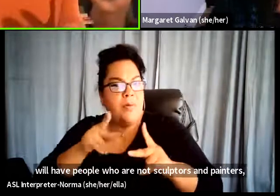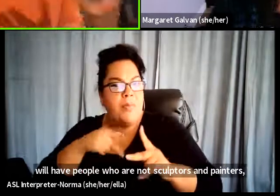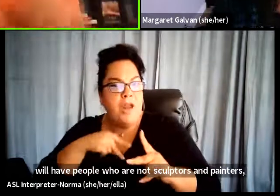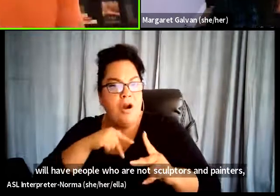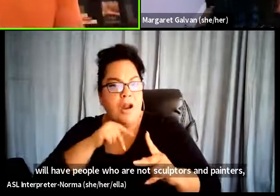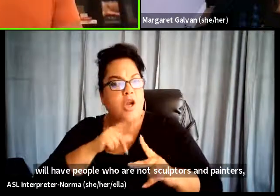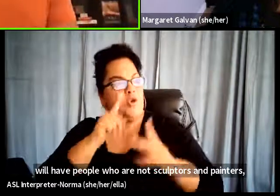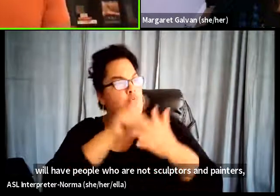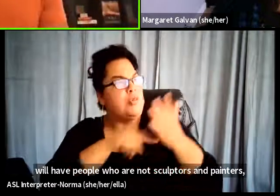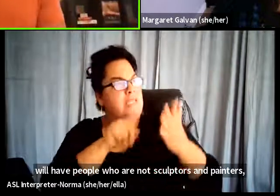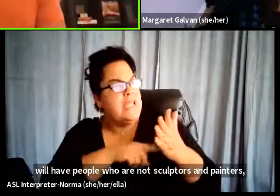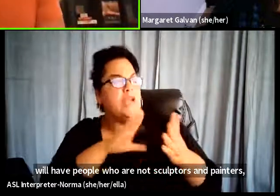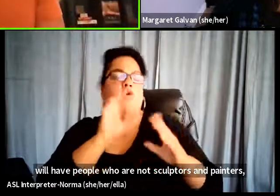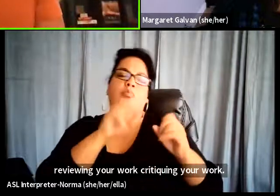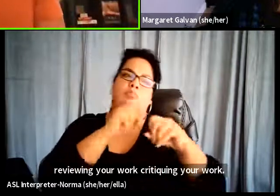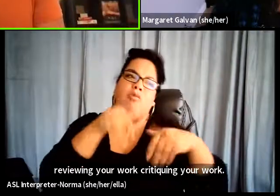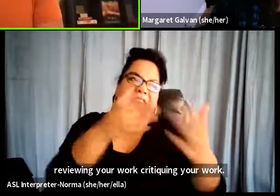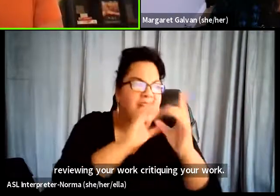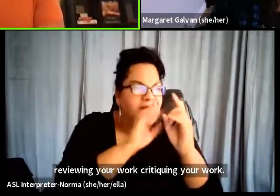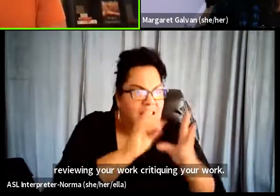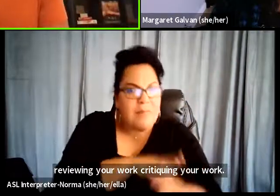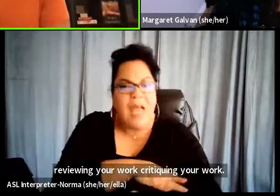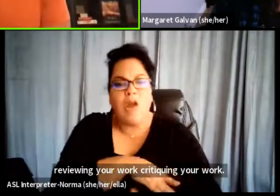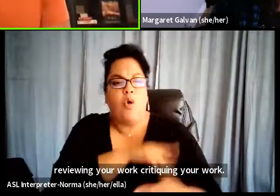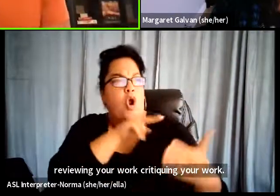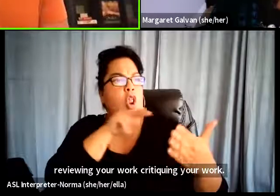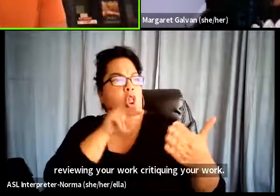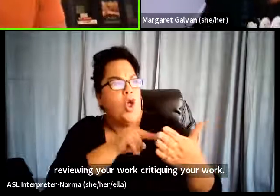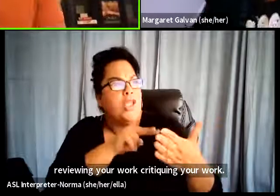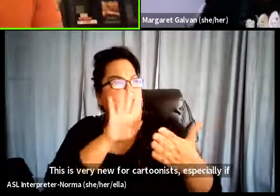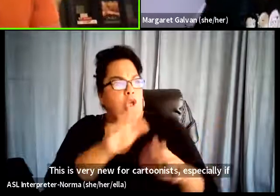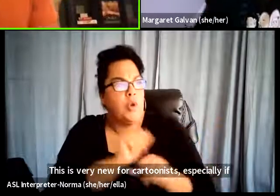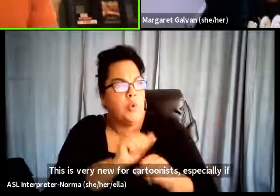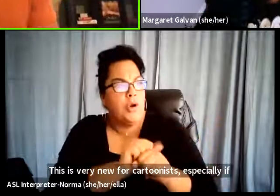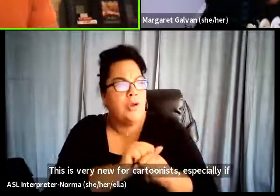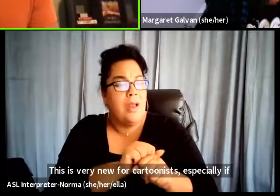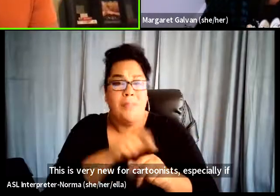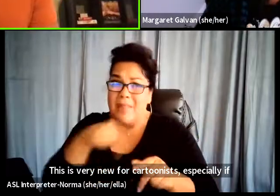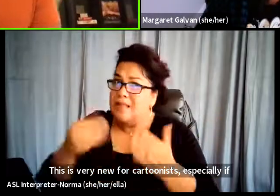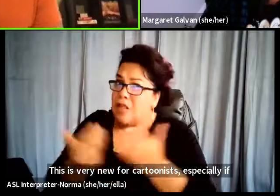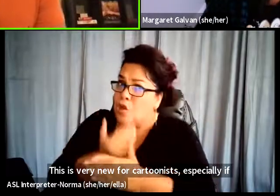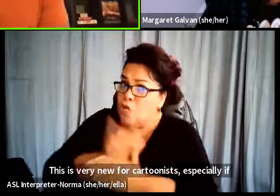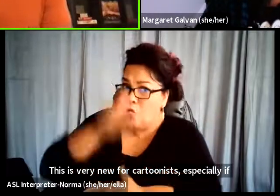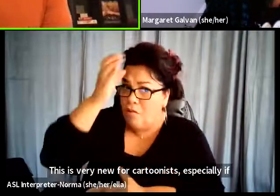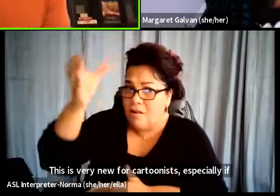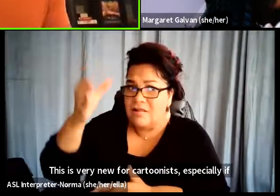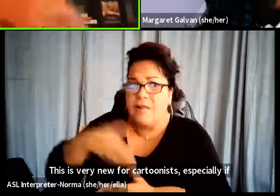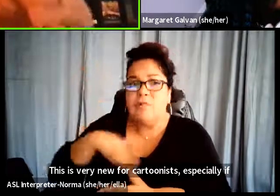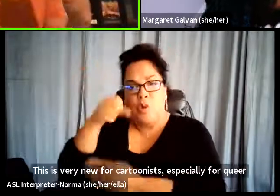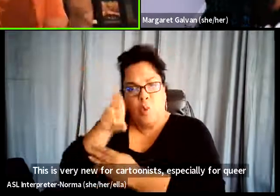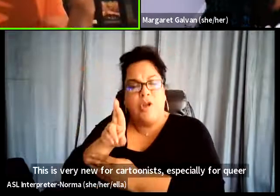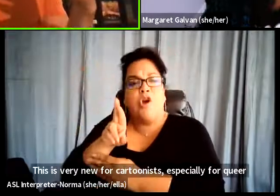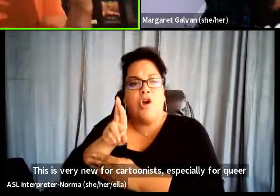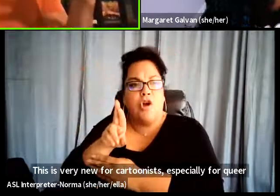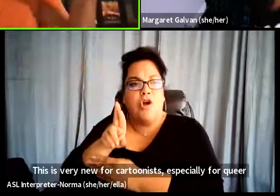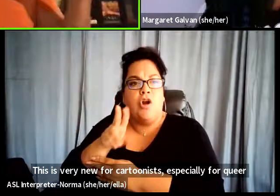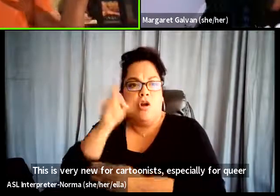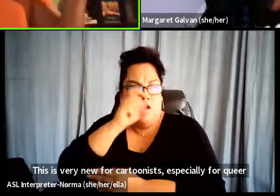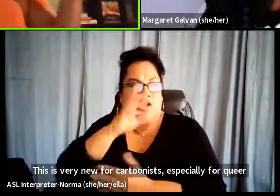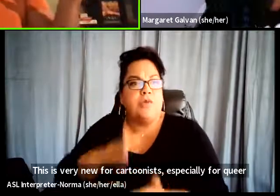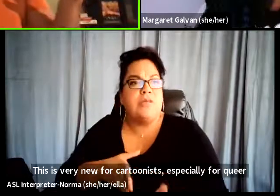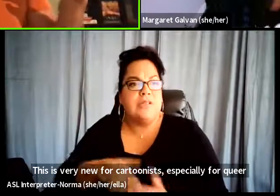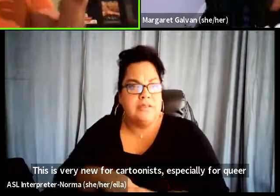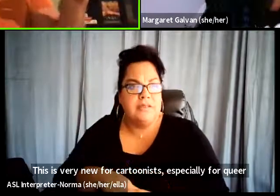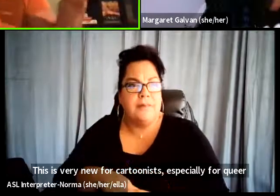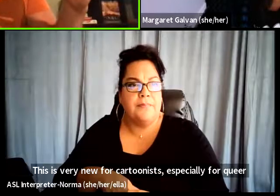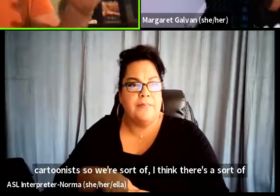archiving your work. Um, this is very new for cartoonists, especially for queer cartoonists. So we're, sort of, I think there's a sort of like, huh?